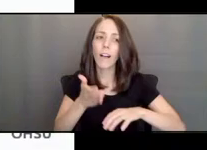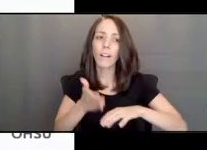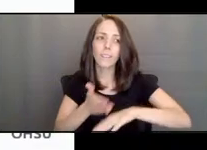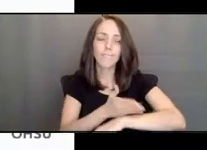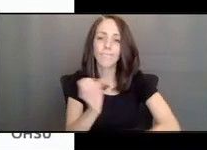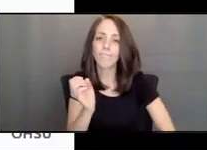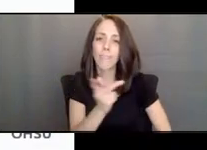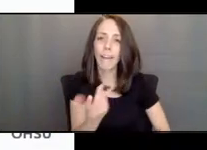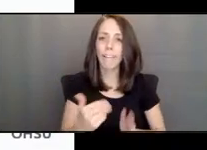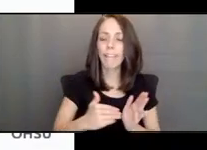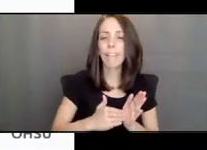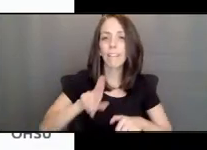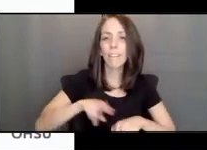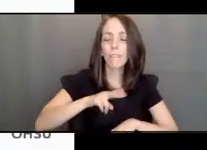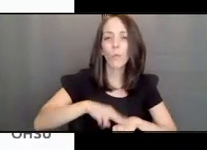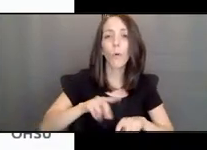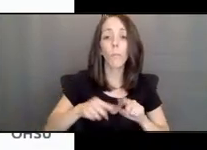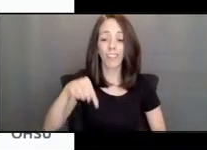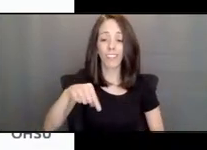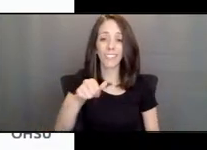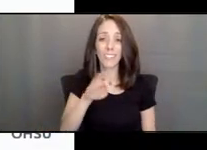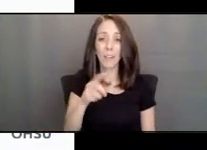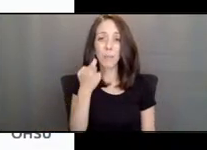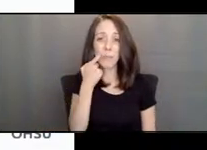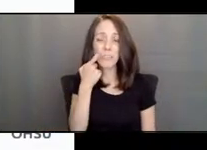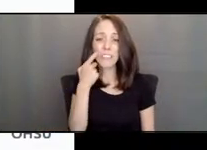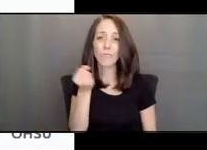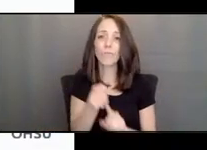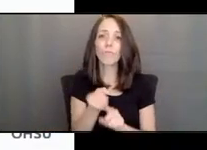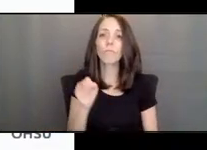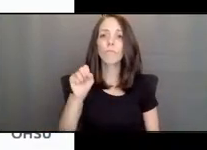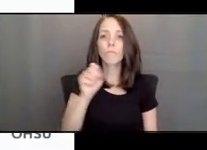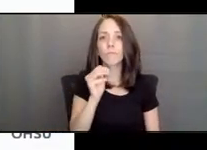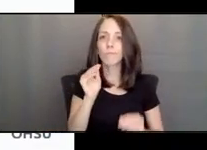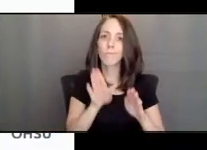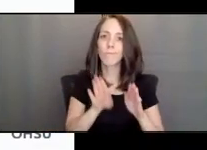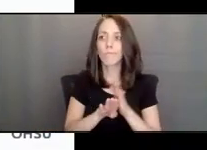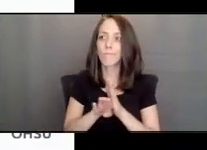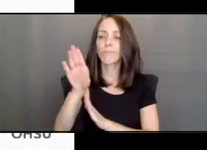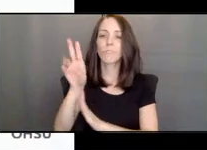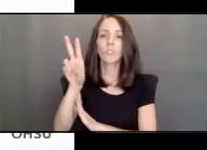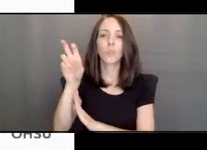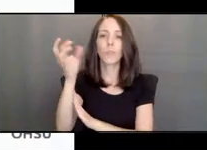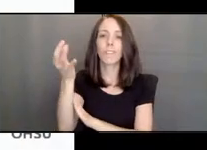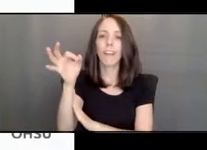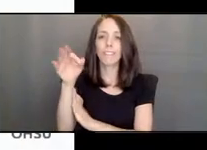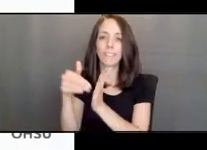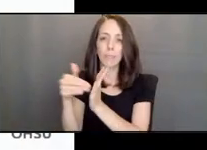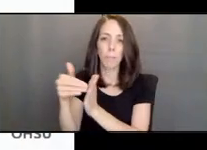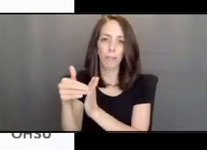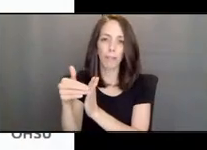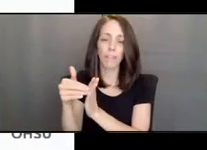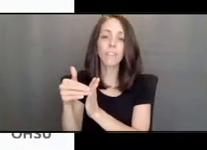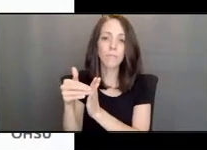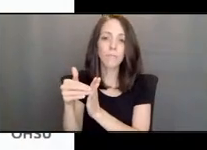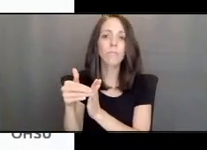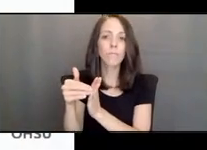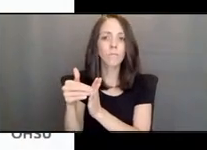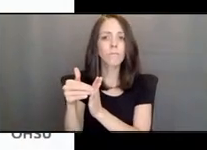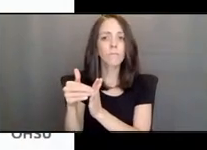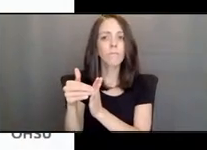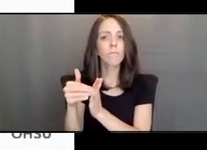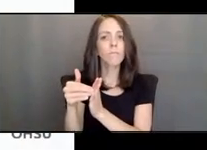this April, revenues reached $219 million, shown in green, although with significant